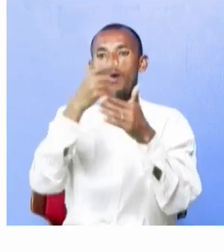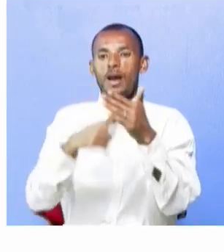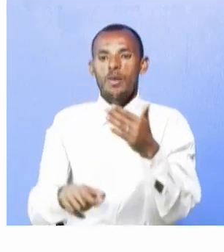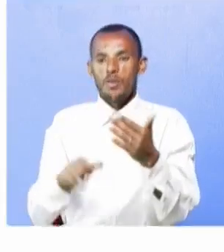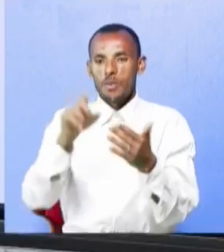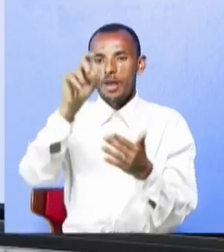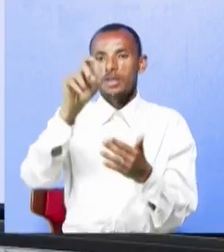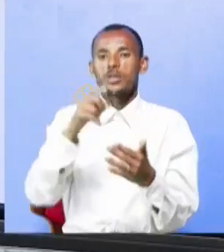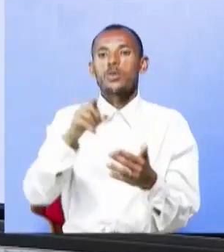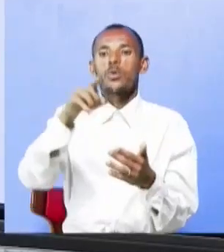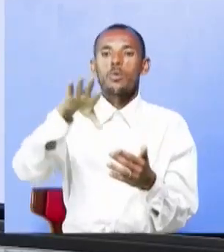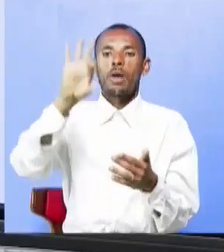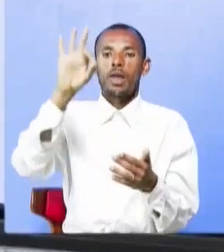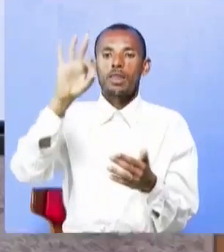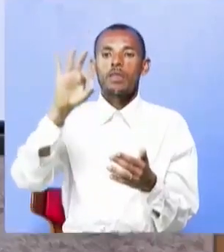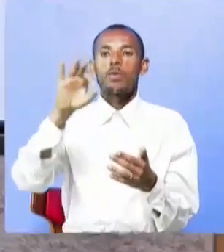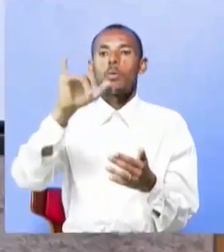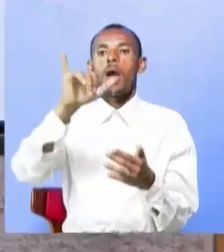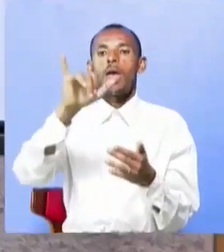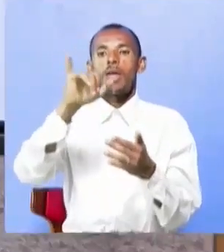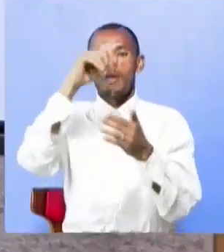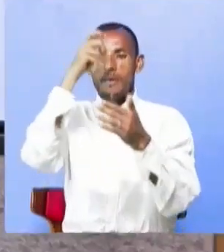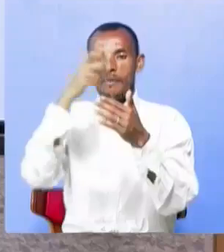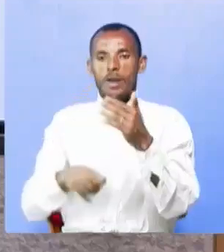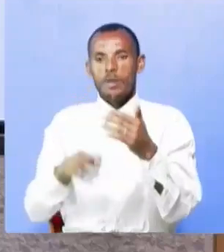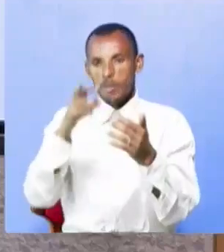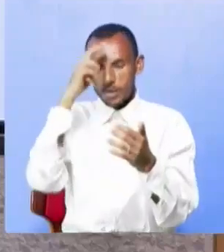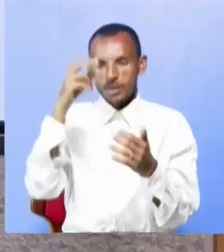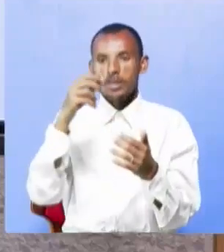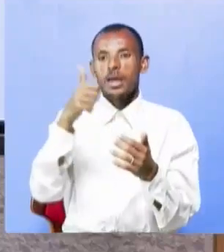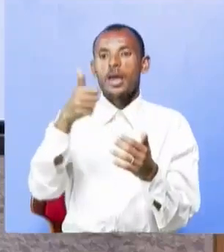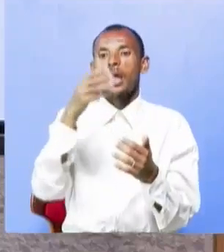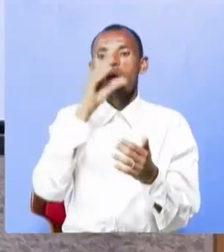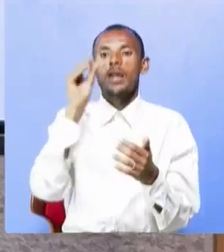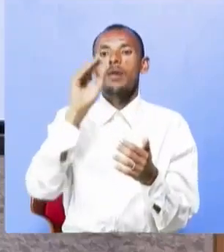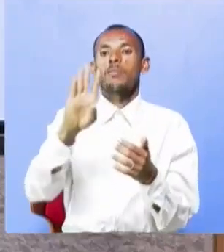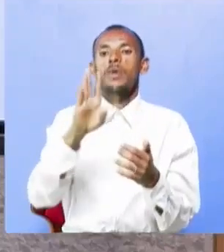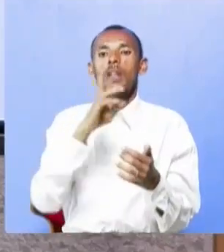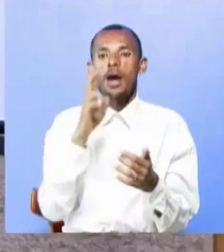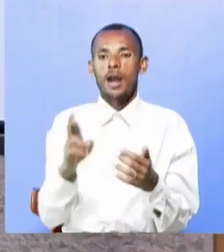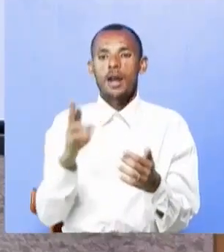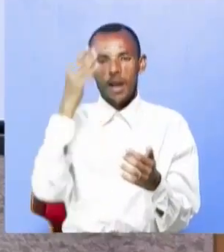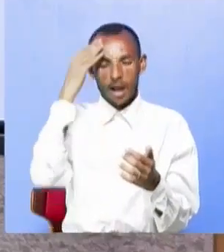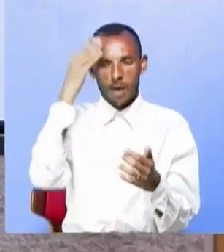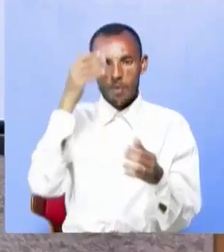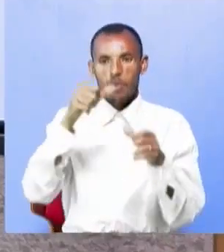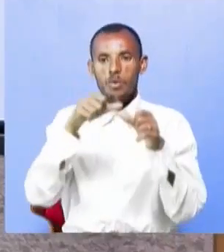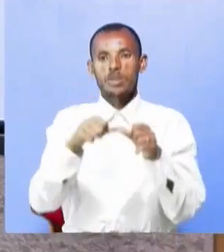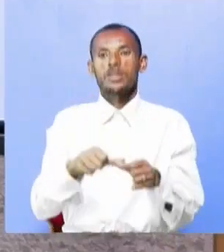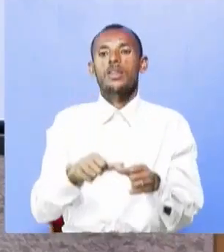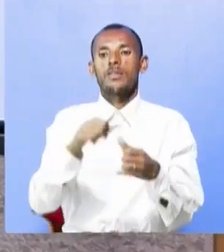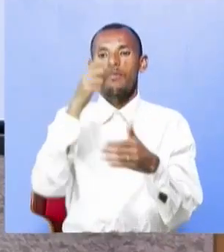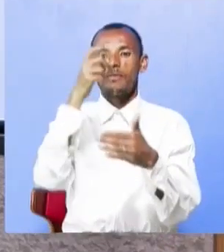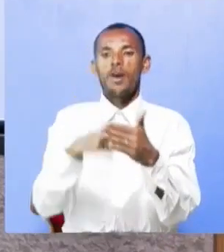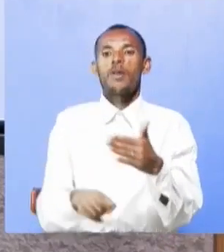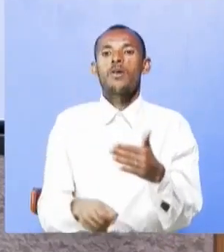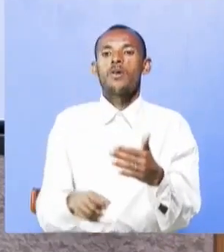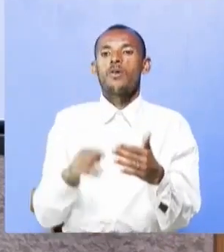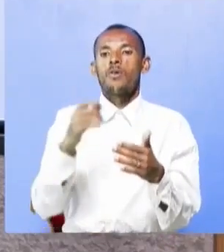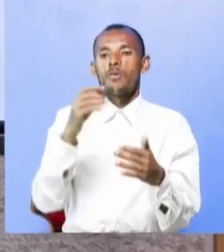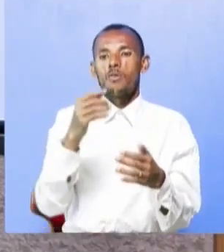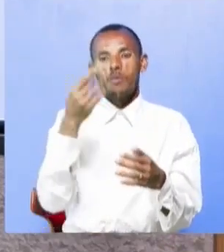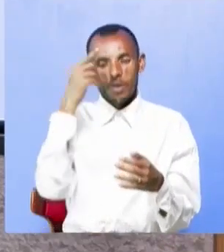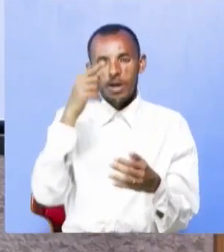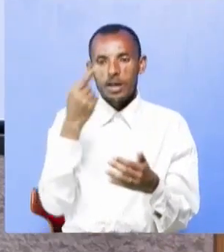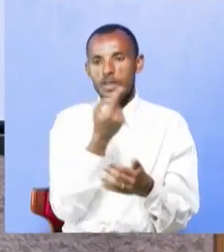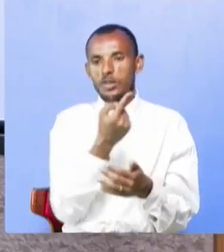will get y values, because a and b are a certain known constant values. So for each of